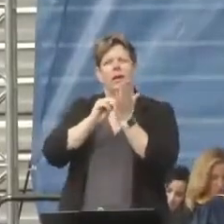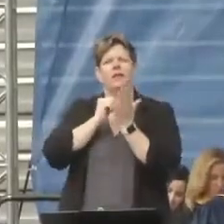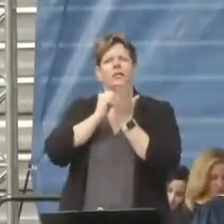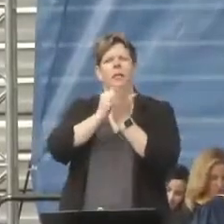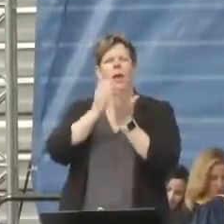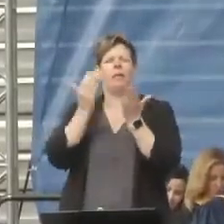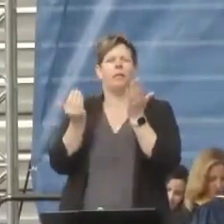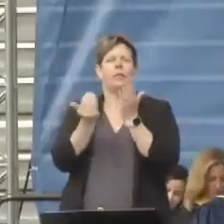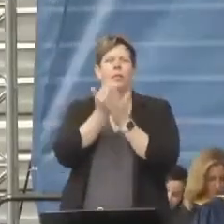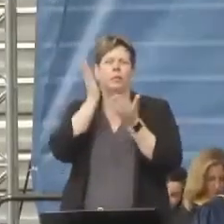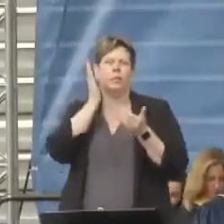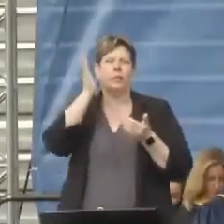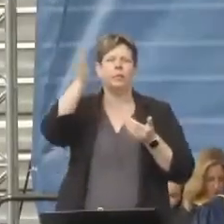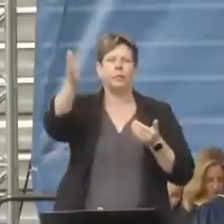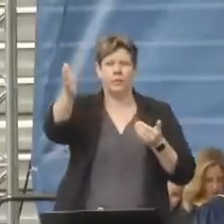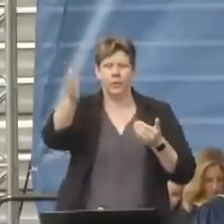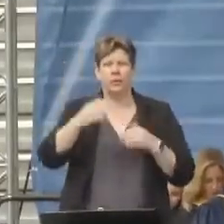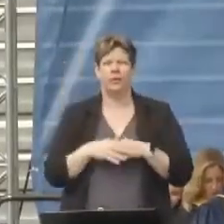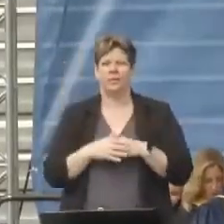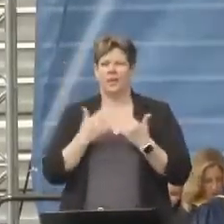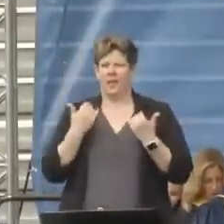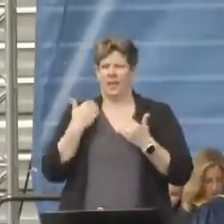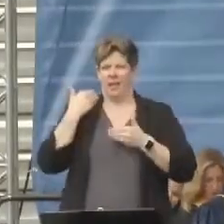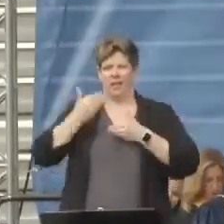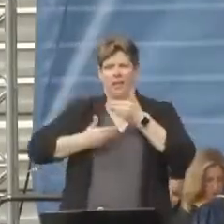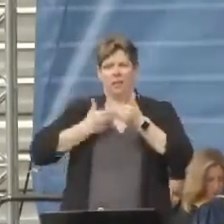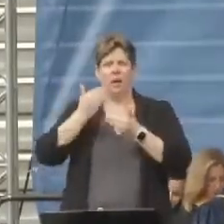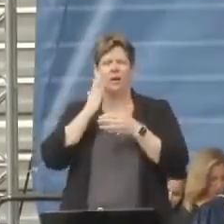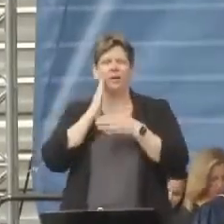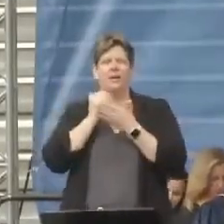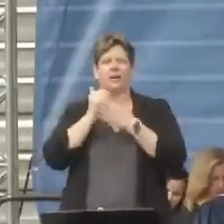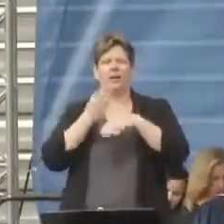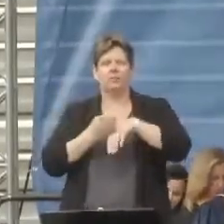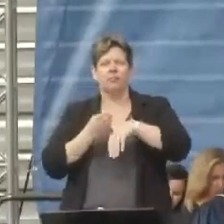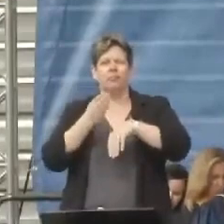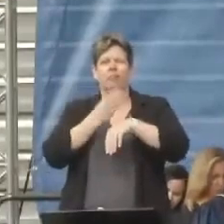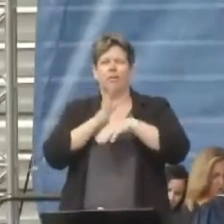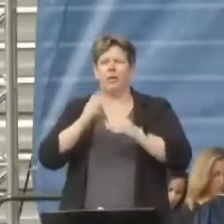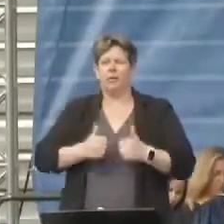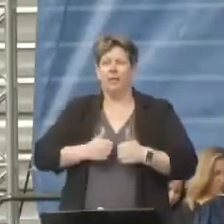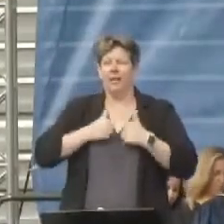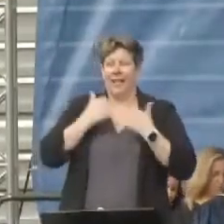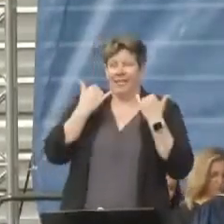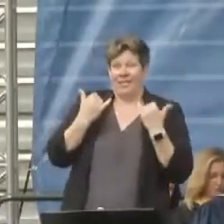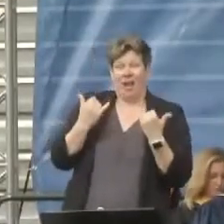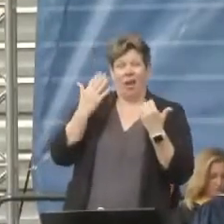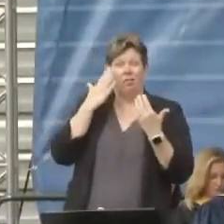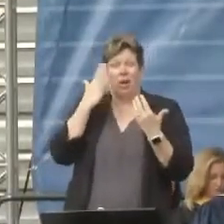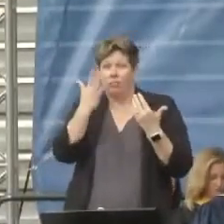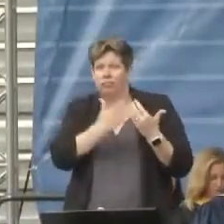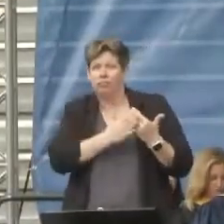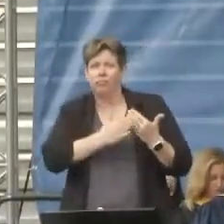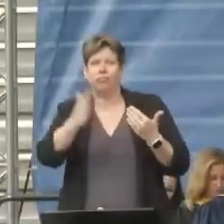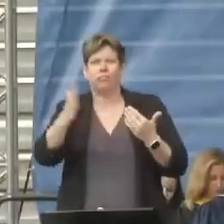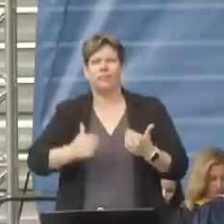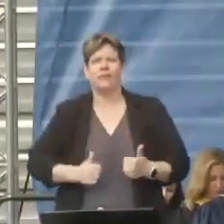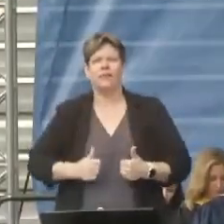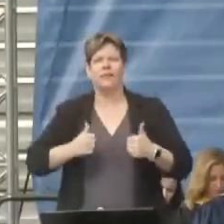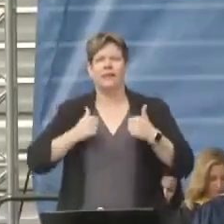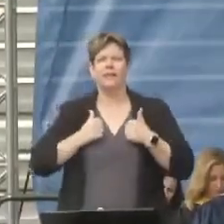future. This path is one that can advance you, not just now, but through the rest of your